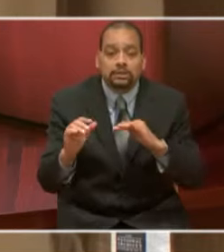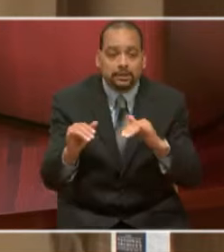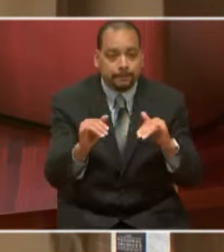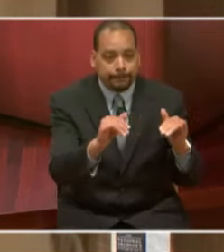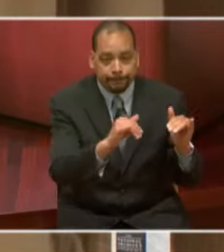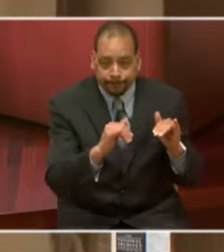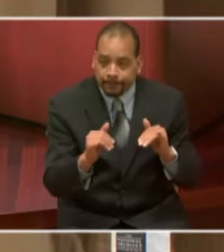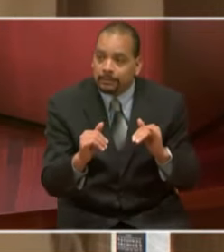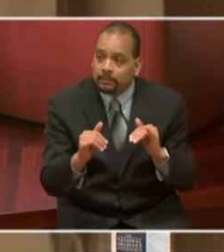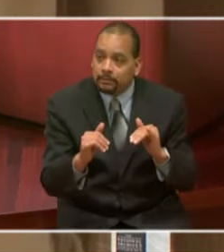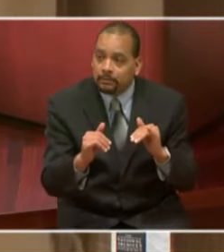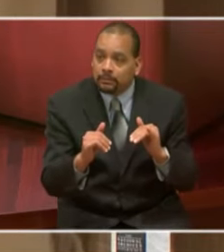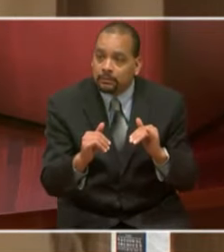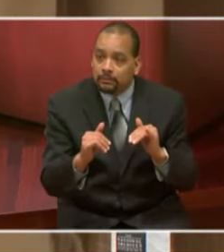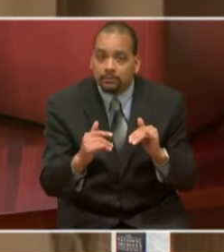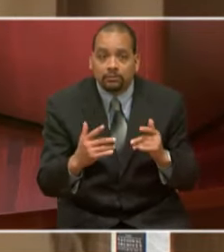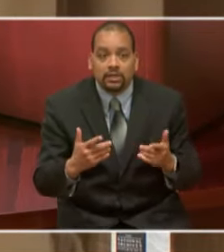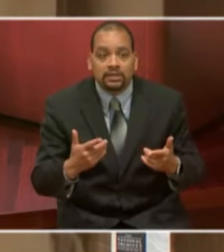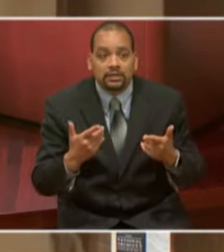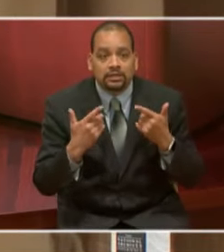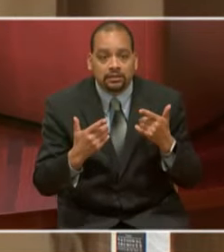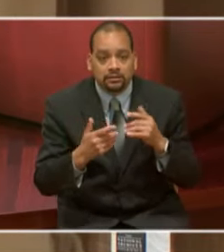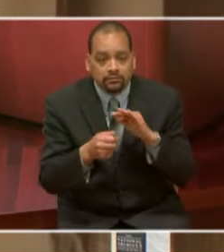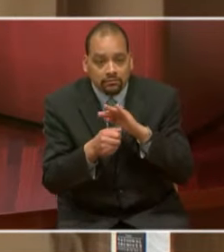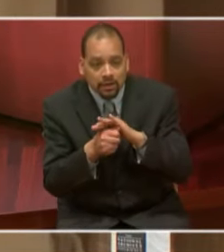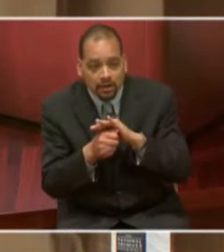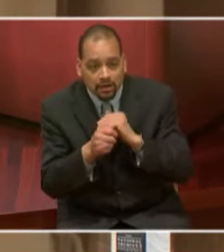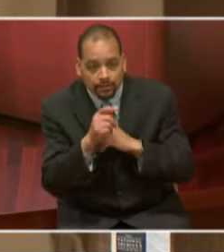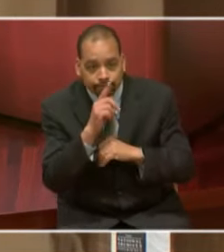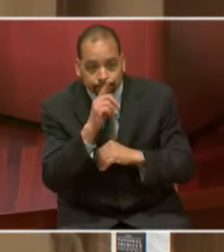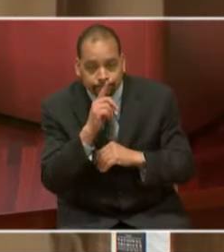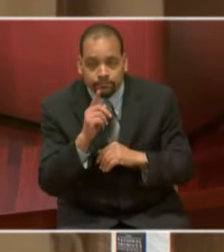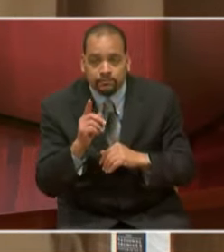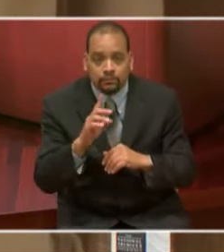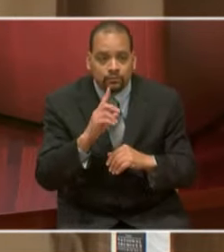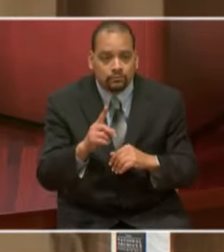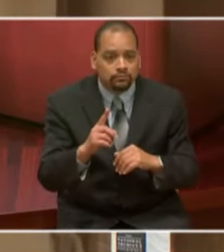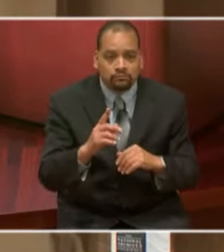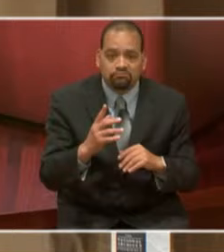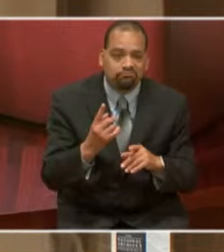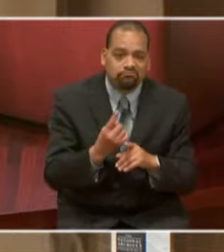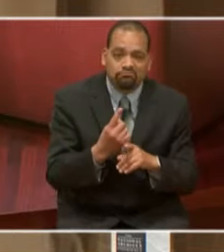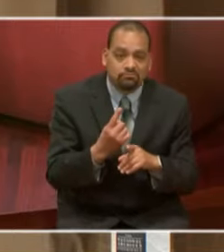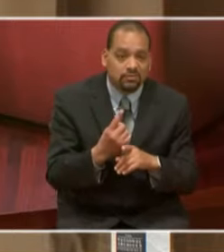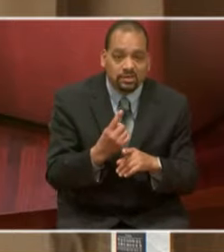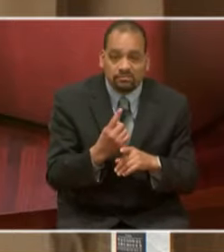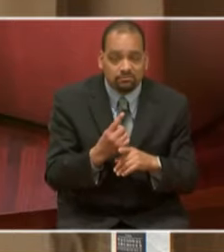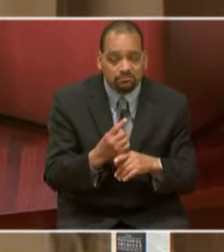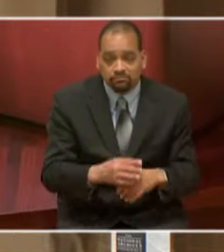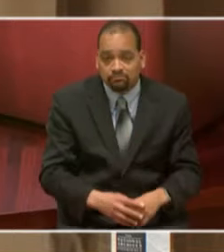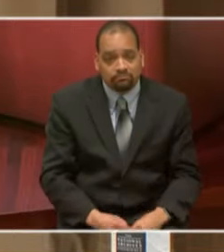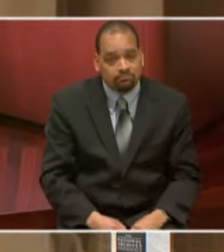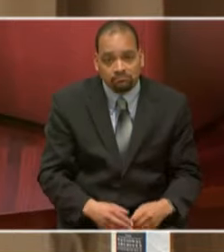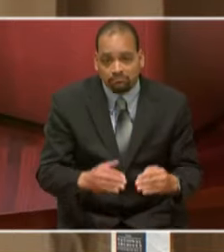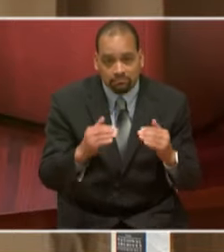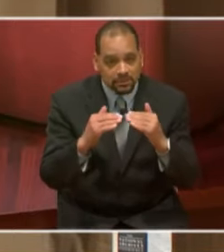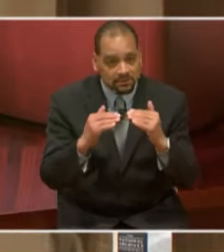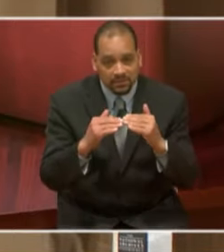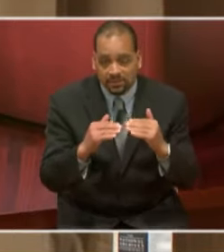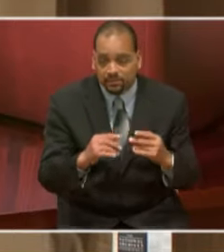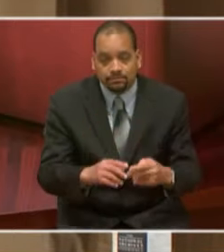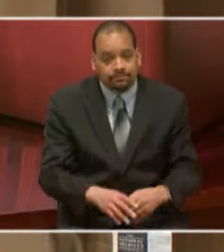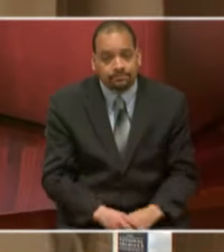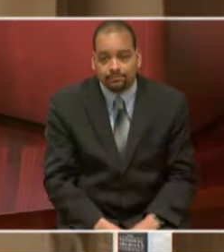When I see a young man or a young woman in uniform, I say, thank you for your service. When I see a police officer on the Capitol